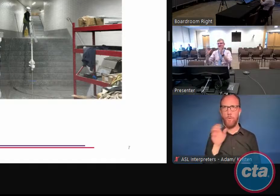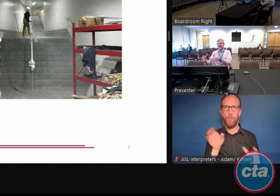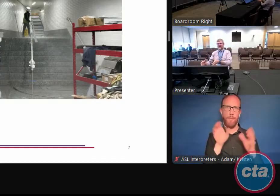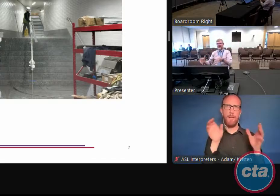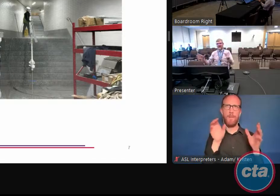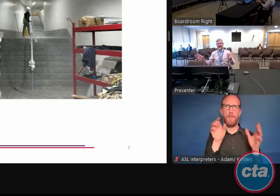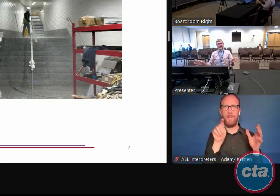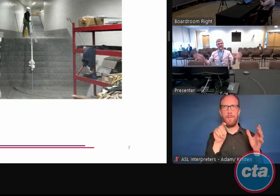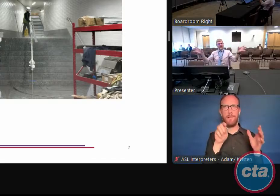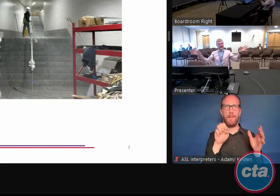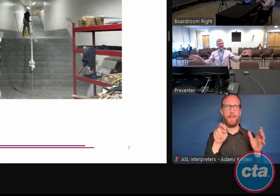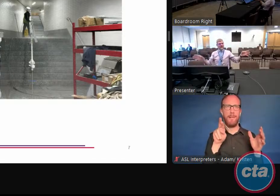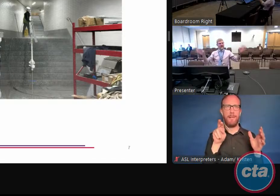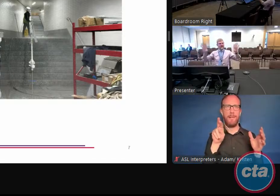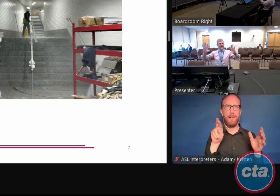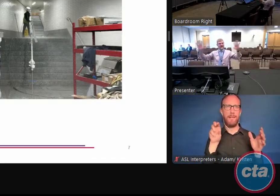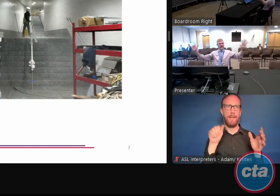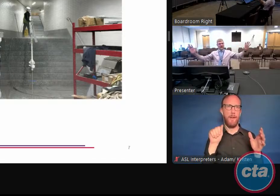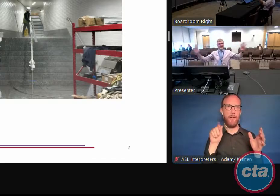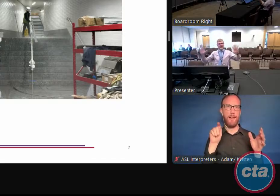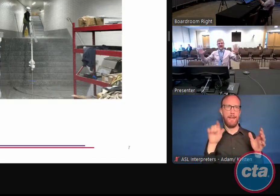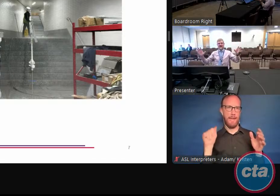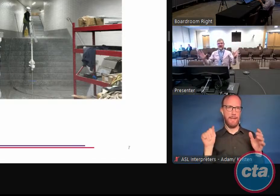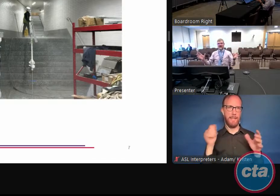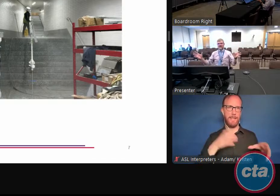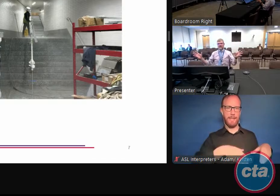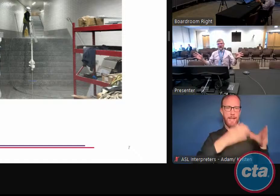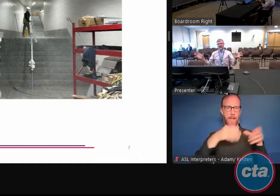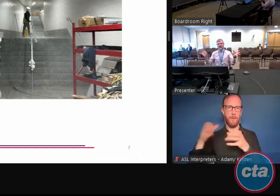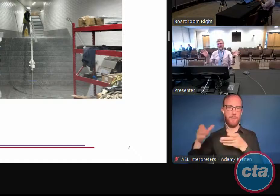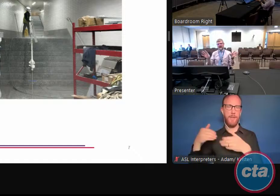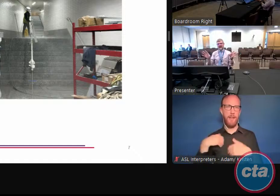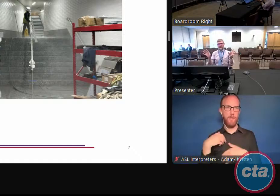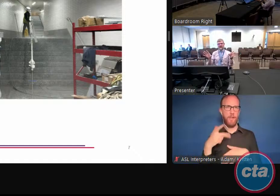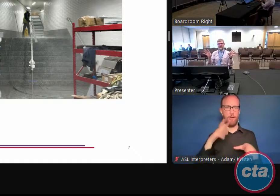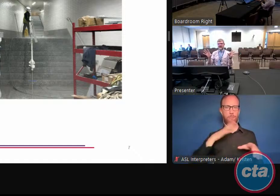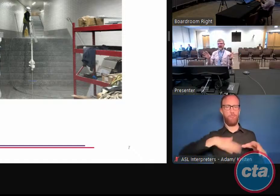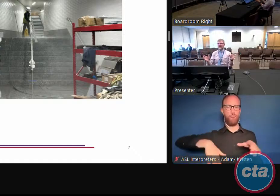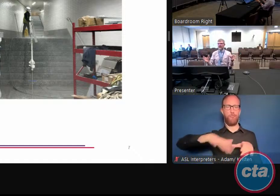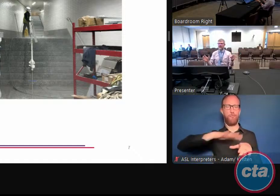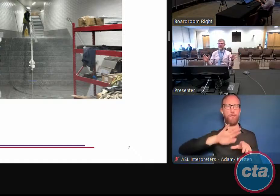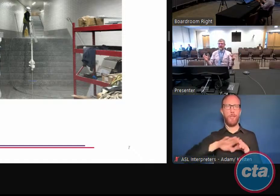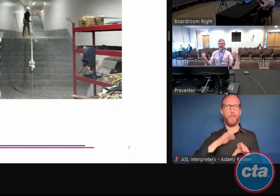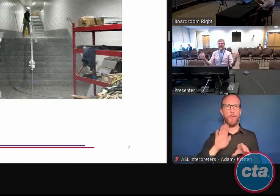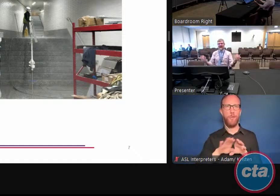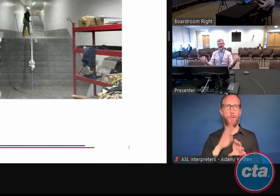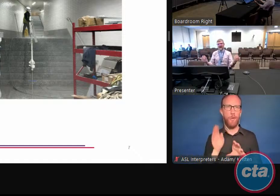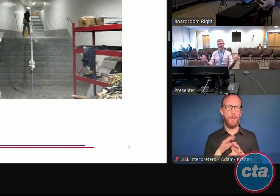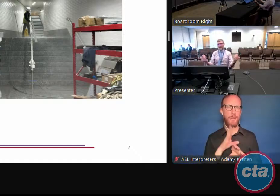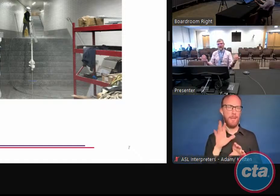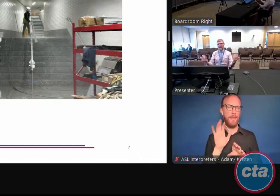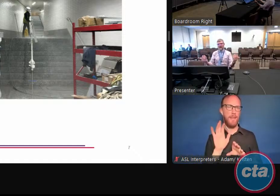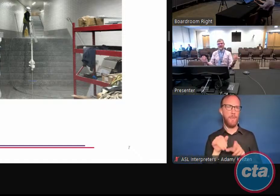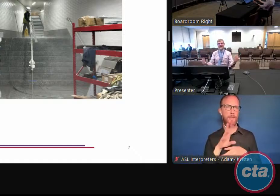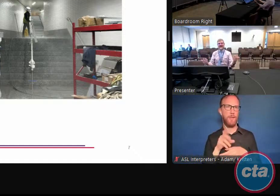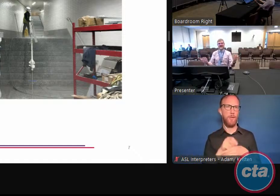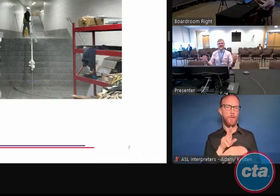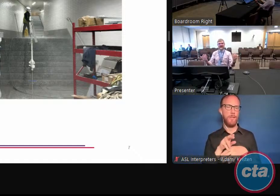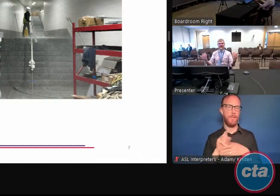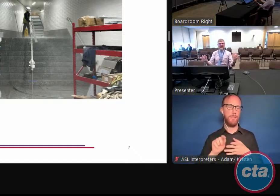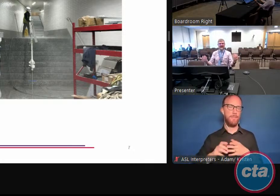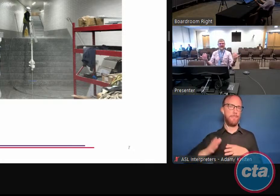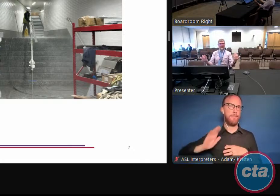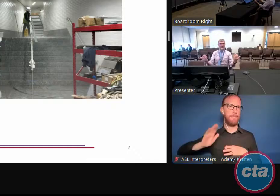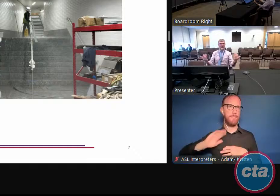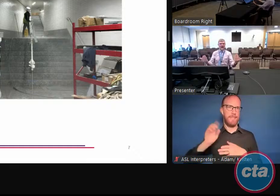of the station. There was like 3 of them that the doors surrounded around. It was part of the design, the original design there. And we carry a representation